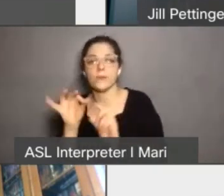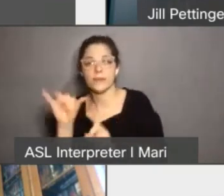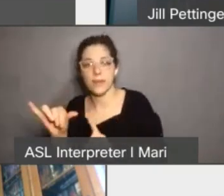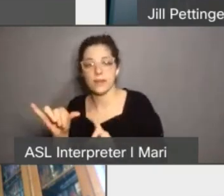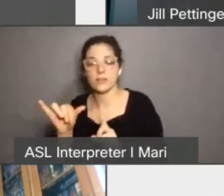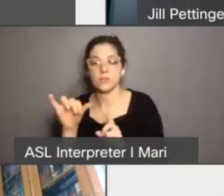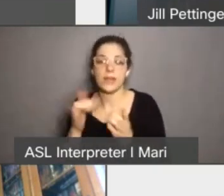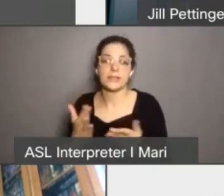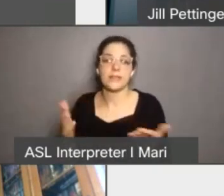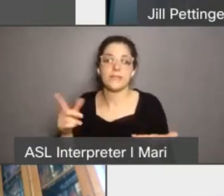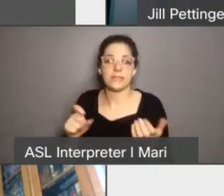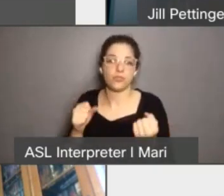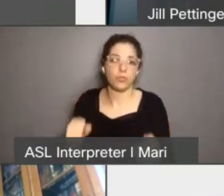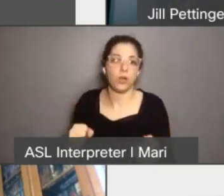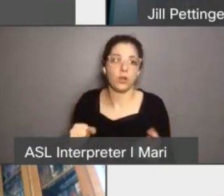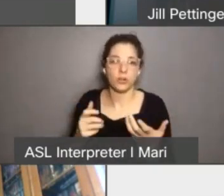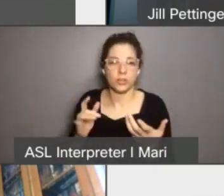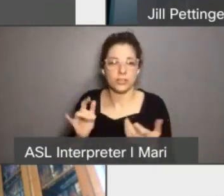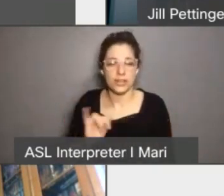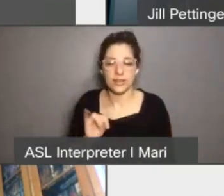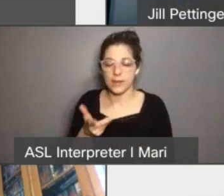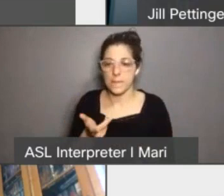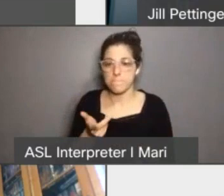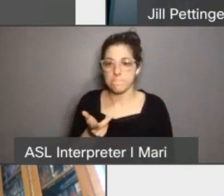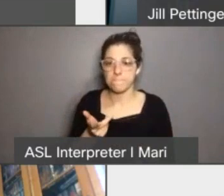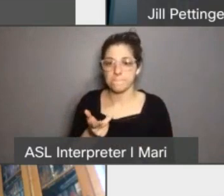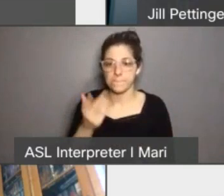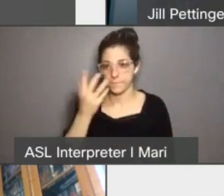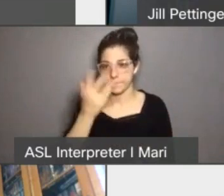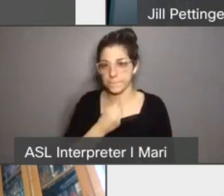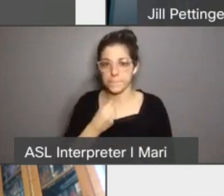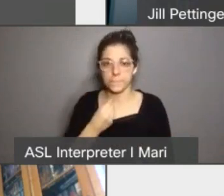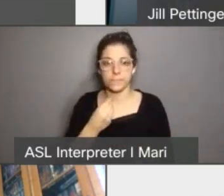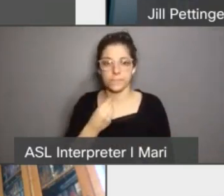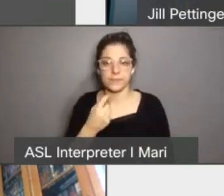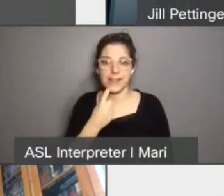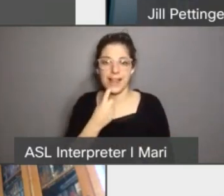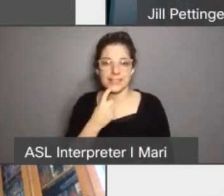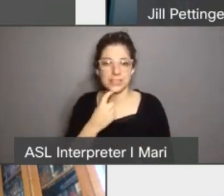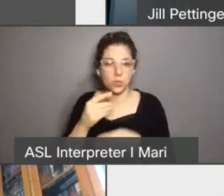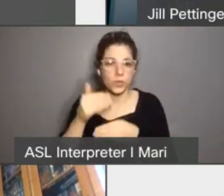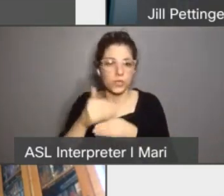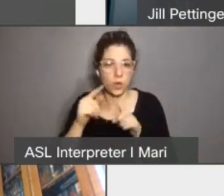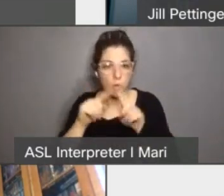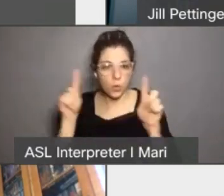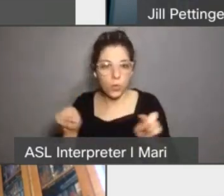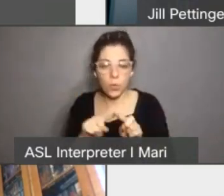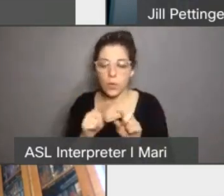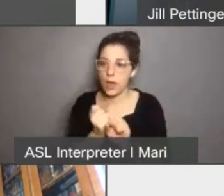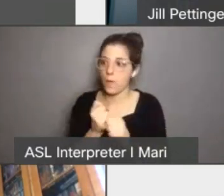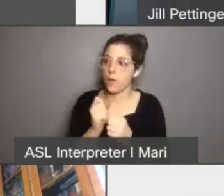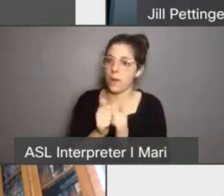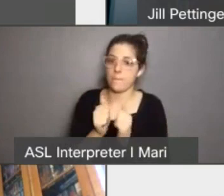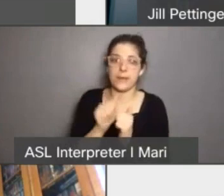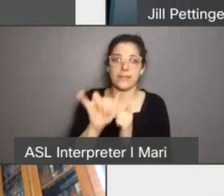stuff makes us stronger. It's kind of like you have a beautiful stained glass window. How do we make the stained glass window?